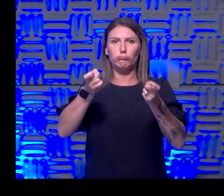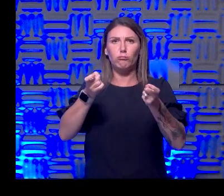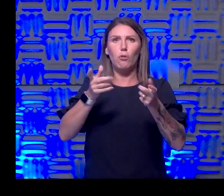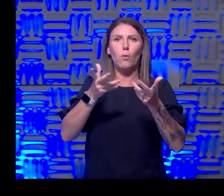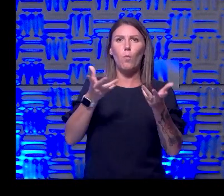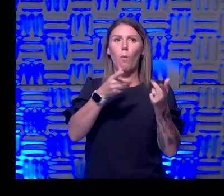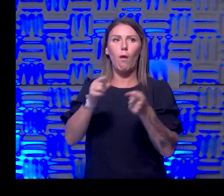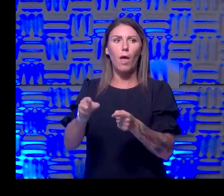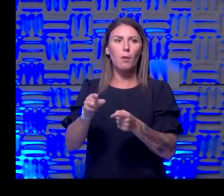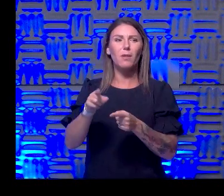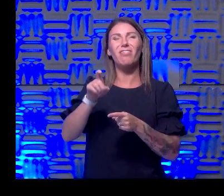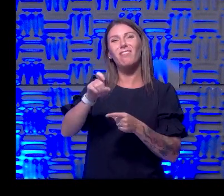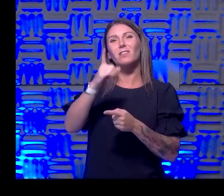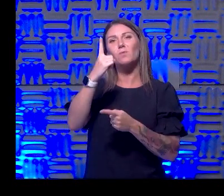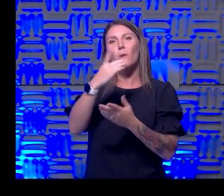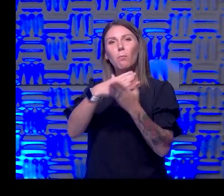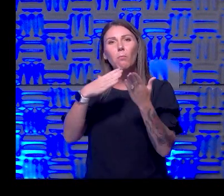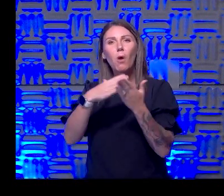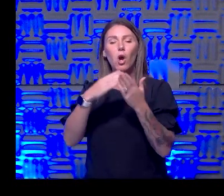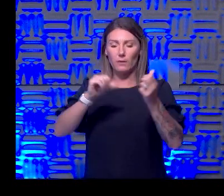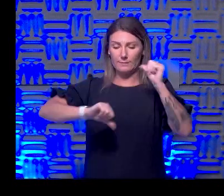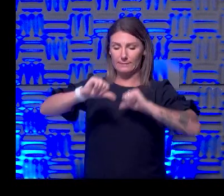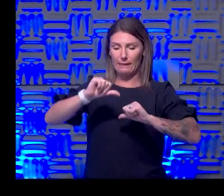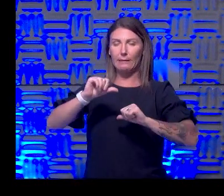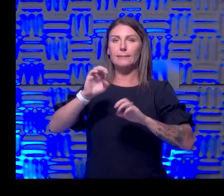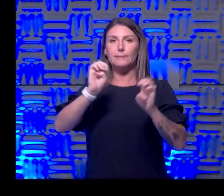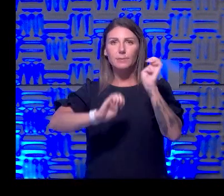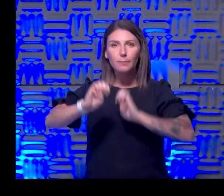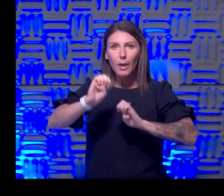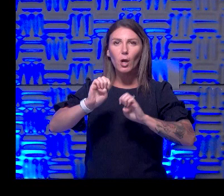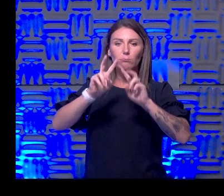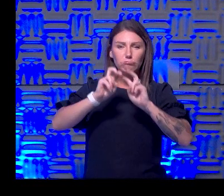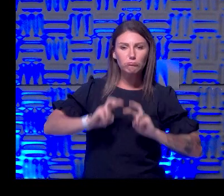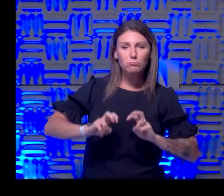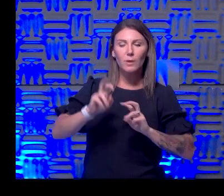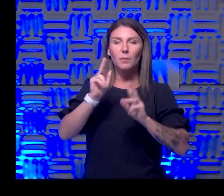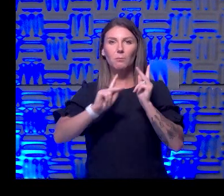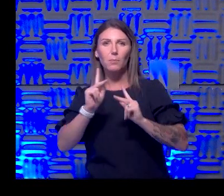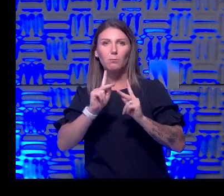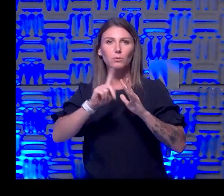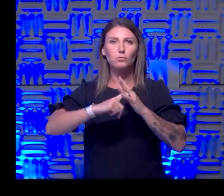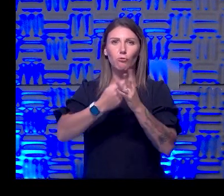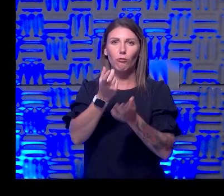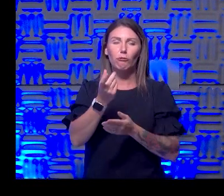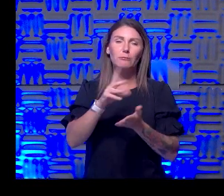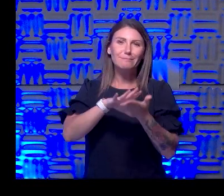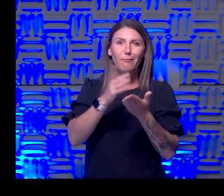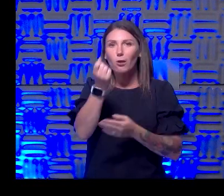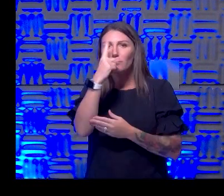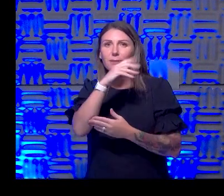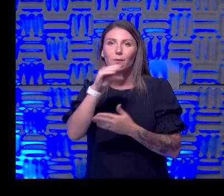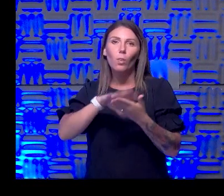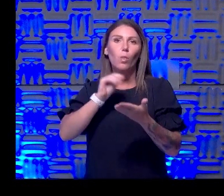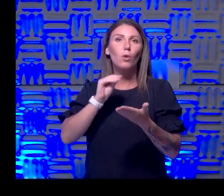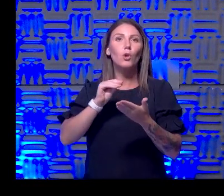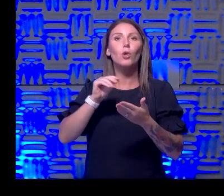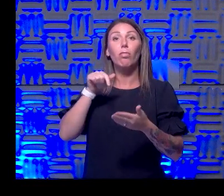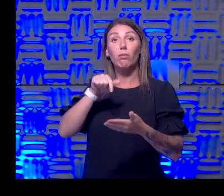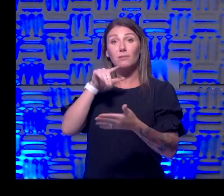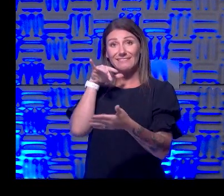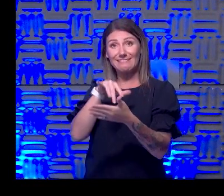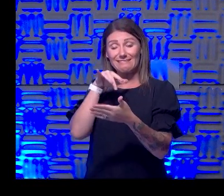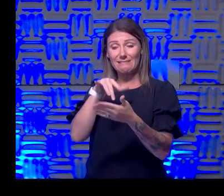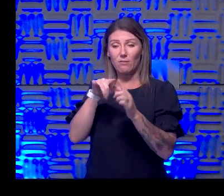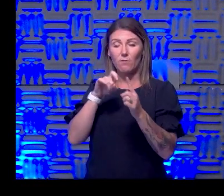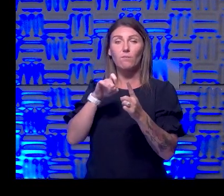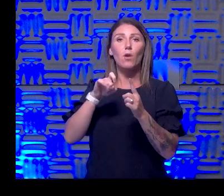is one other aspect of science and experiments that hopefully people are starting to learn about. This is just a study from a group